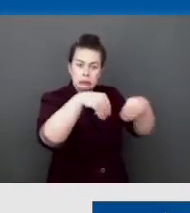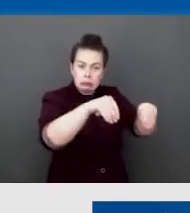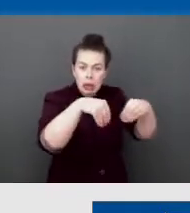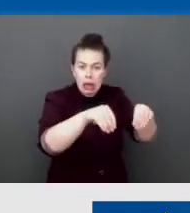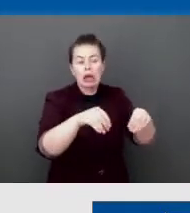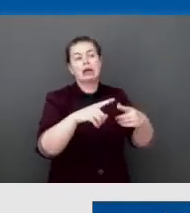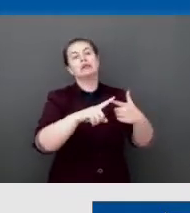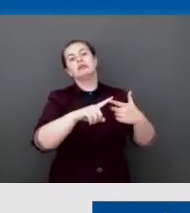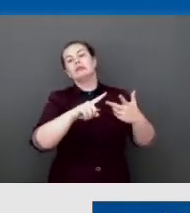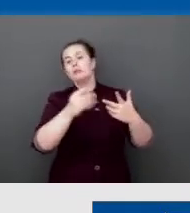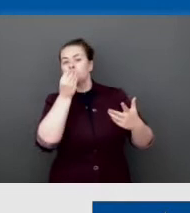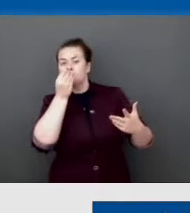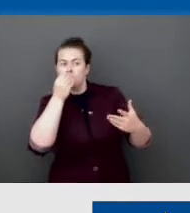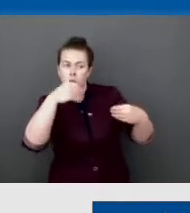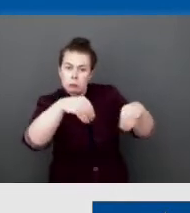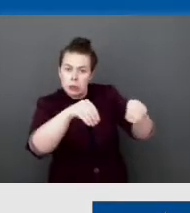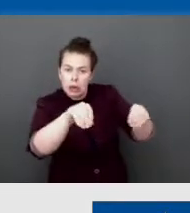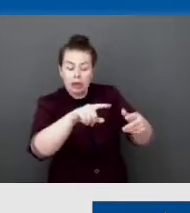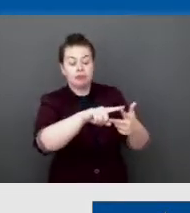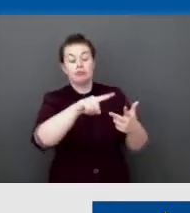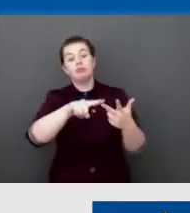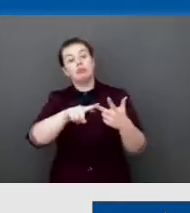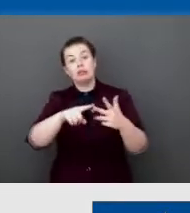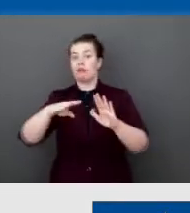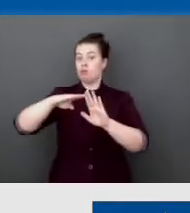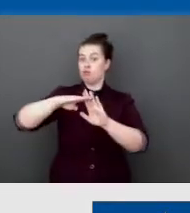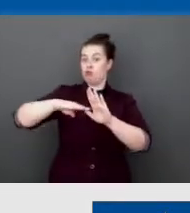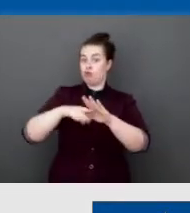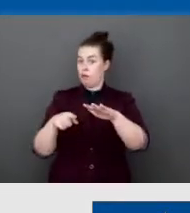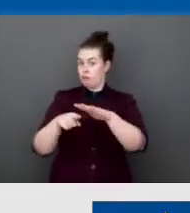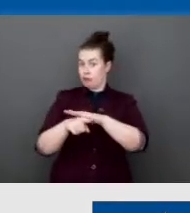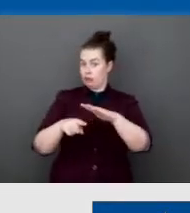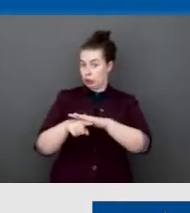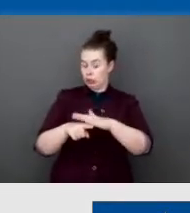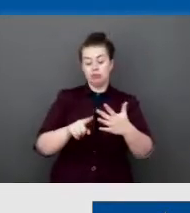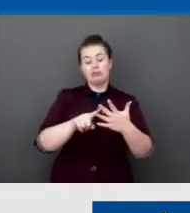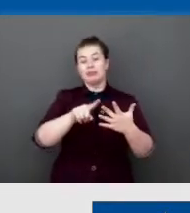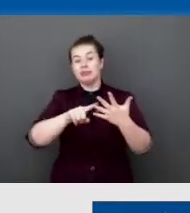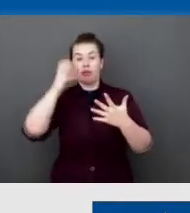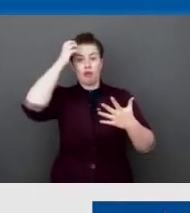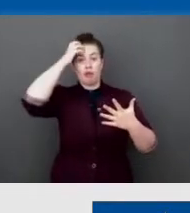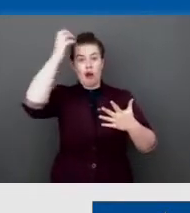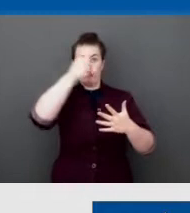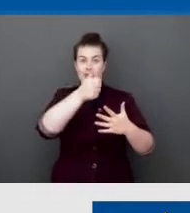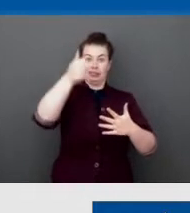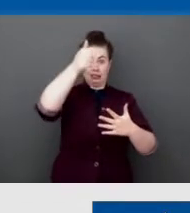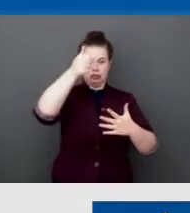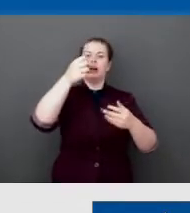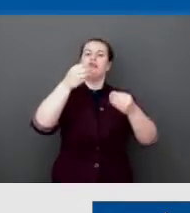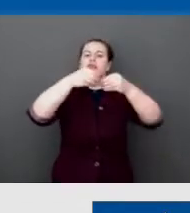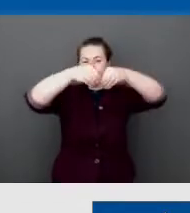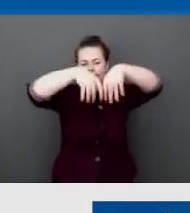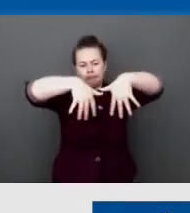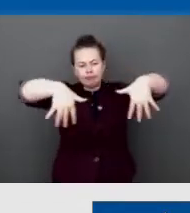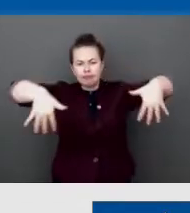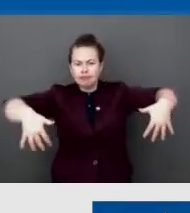Center, the Estia program for refugees, also the regional authorities with social care structures such as nursing homes,